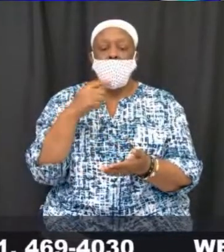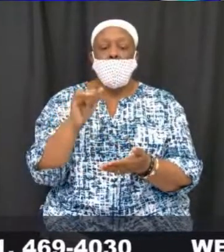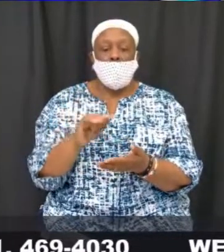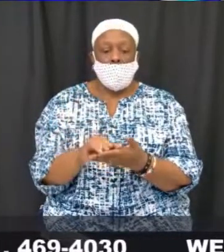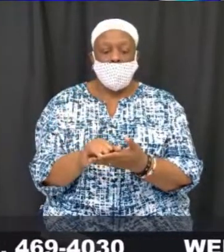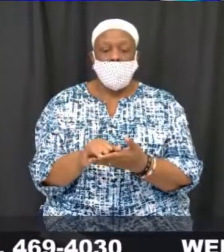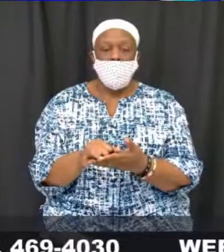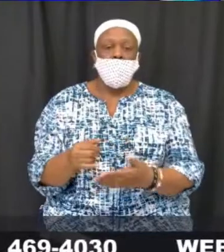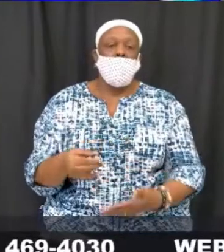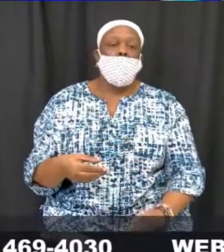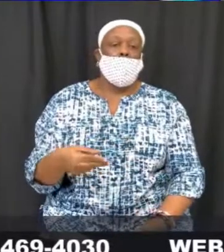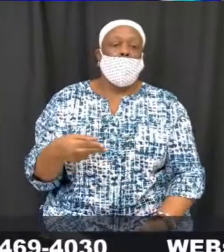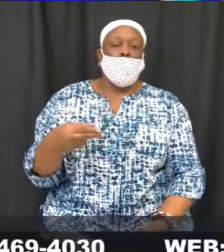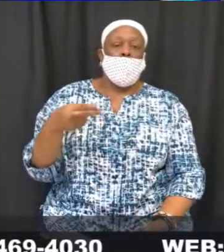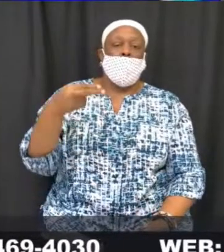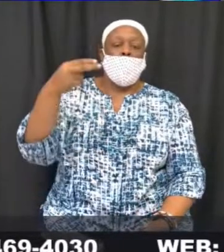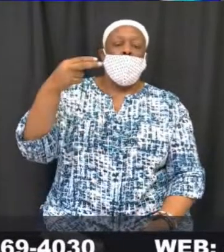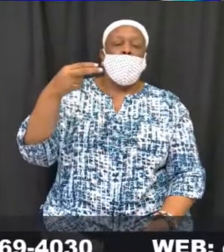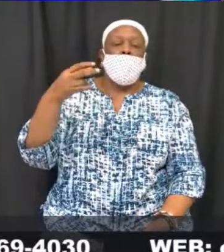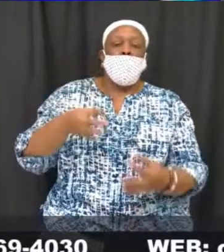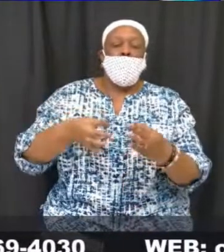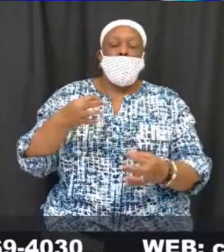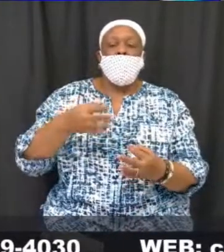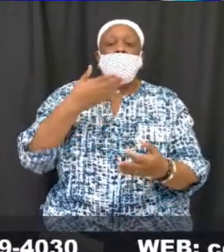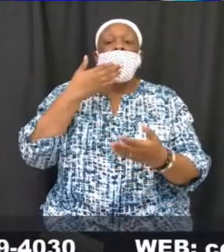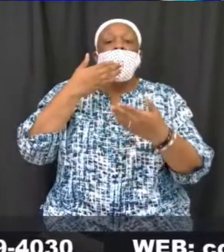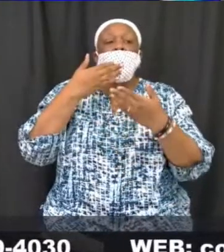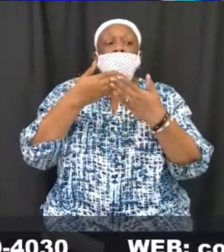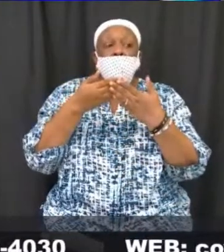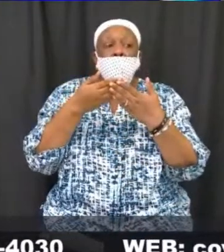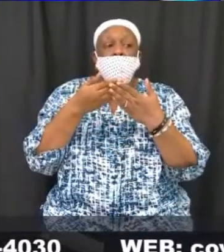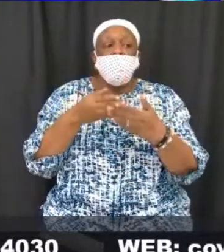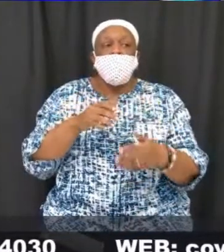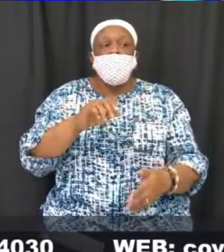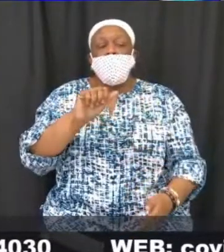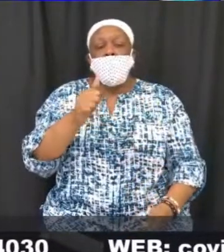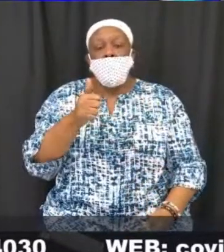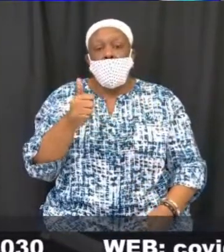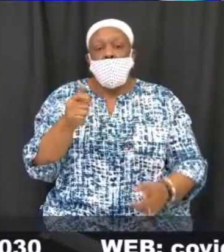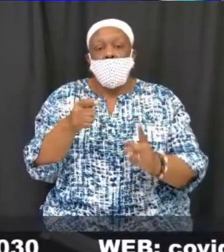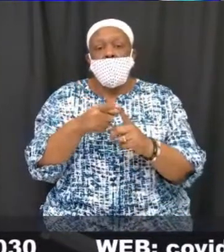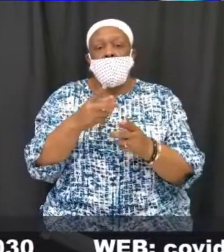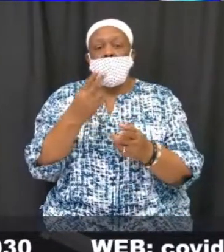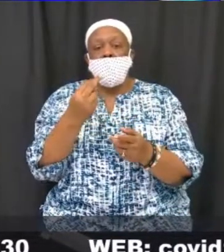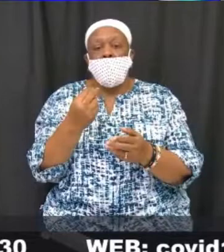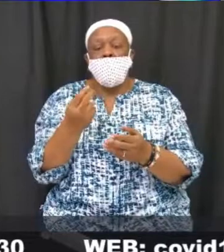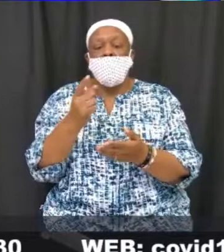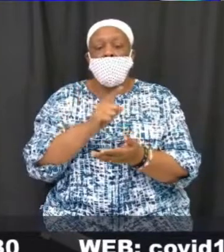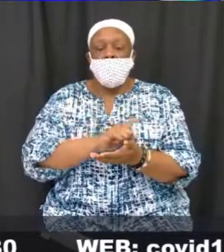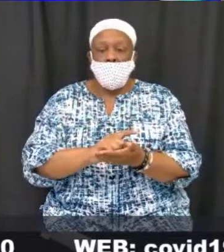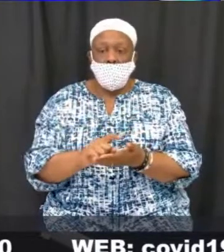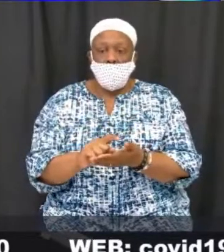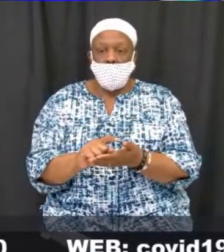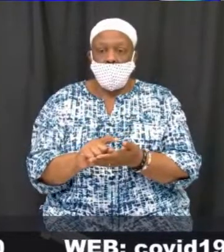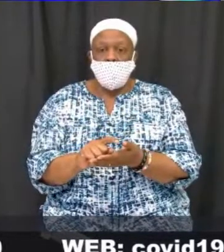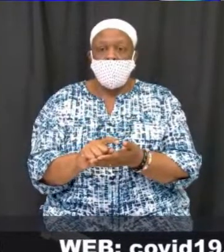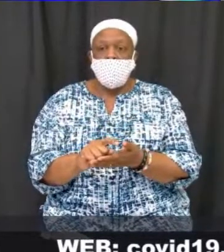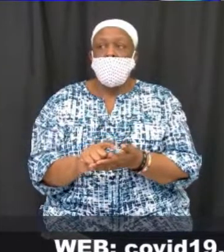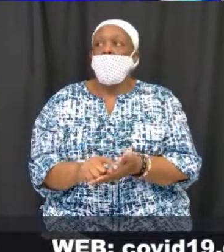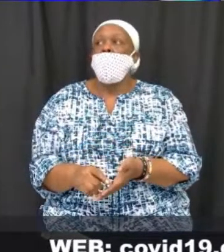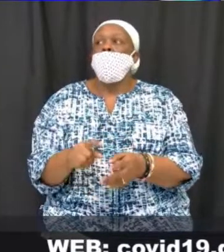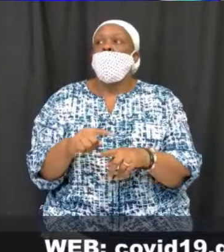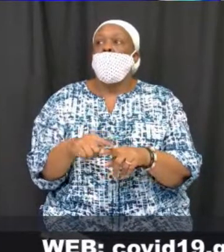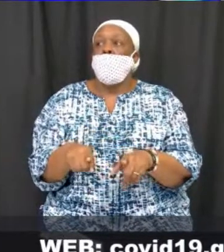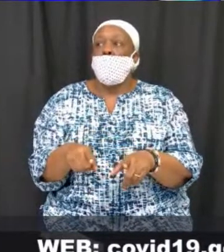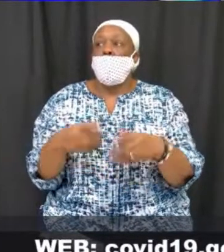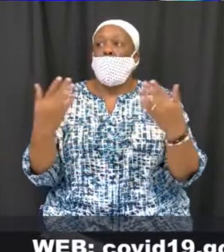And the highest efficacy is seen when it's given 10 to 12 weeks after the first dose. There is, however,